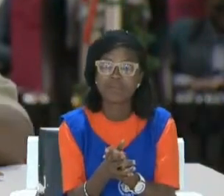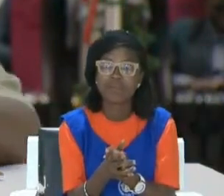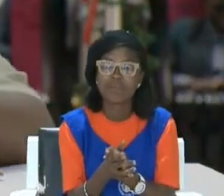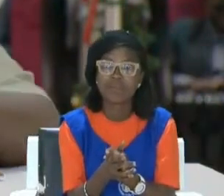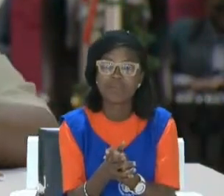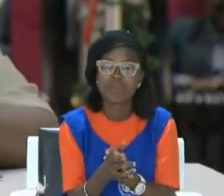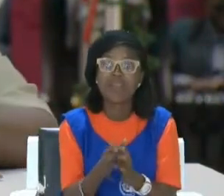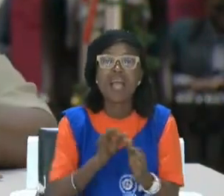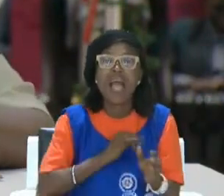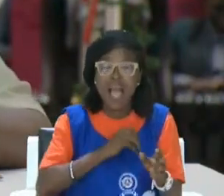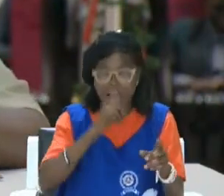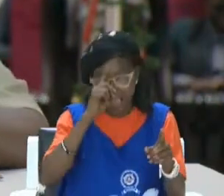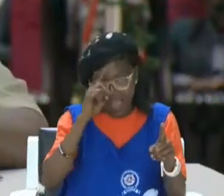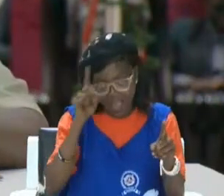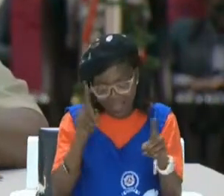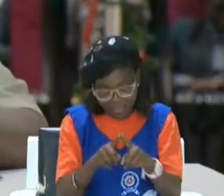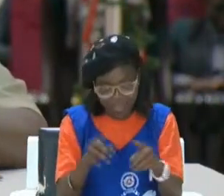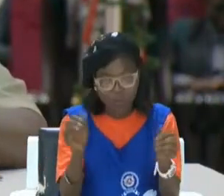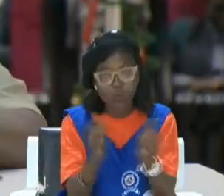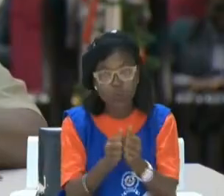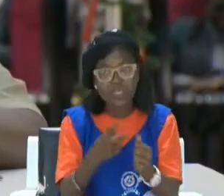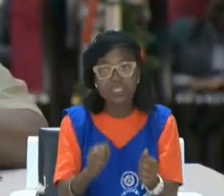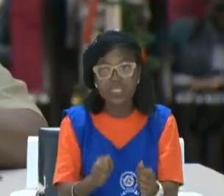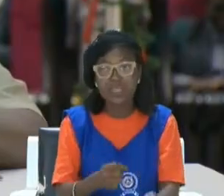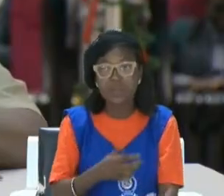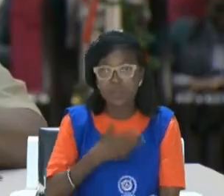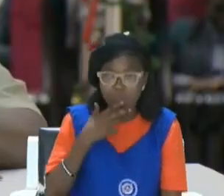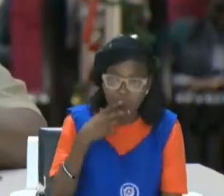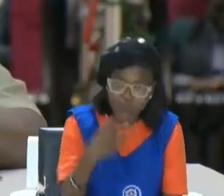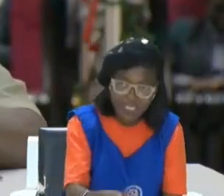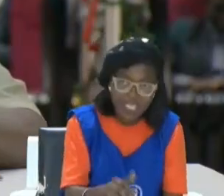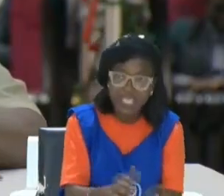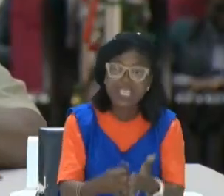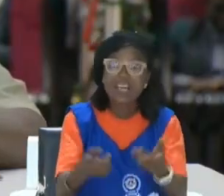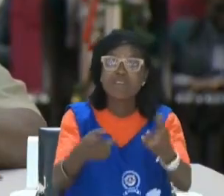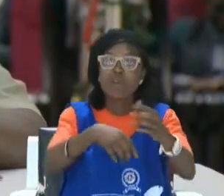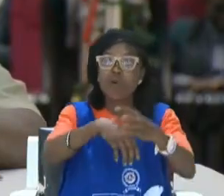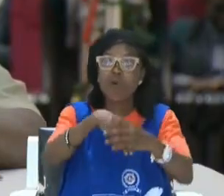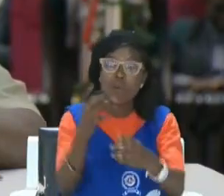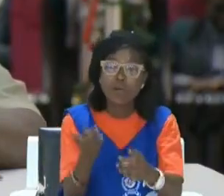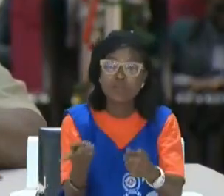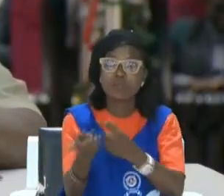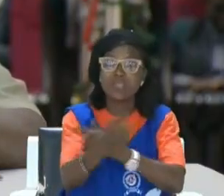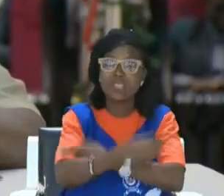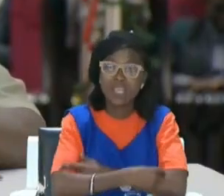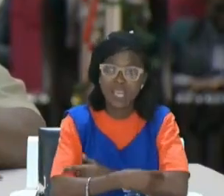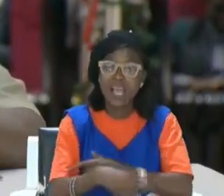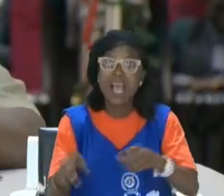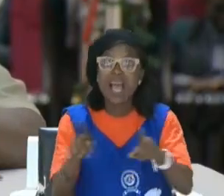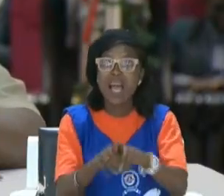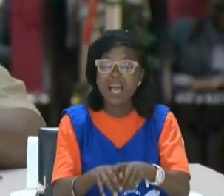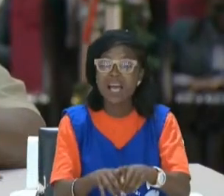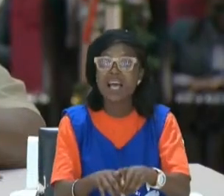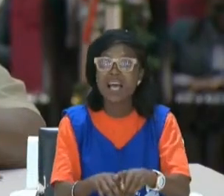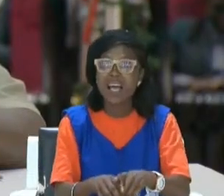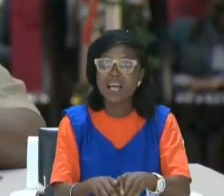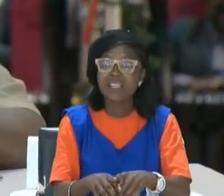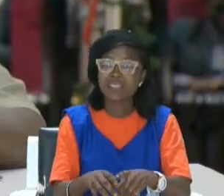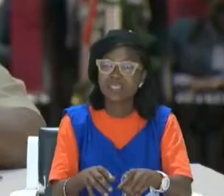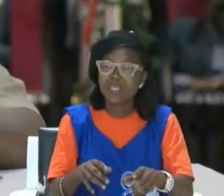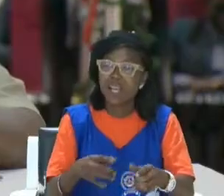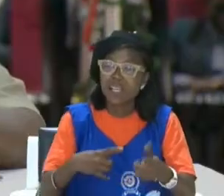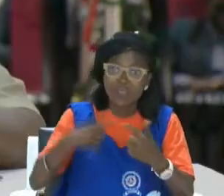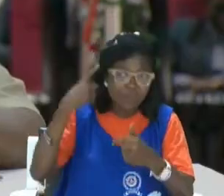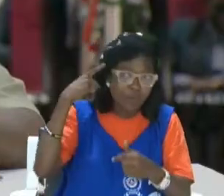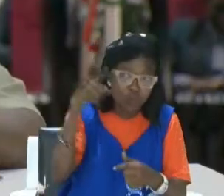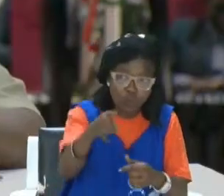I agree with the prophecy that has come out already today. As far as you are concerned, it's not